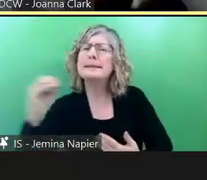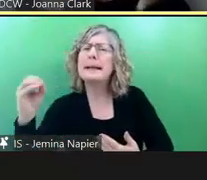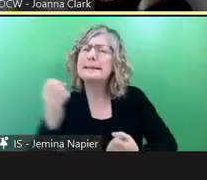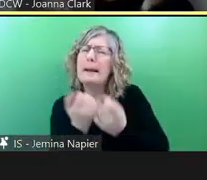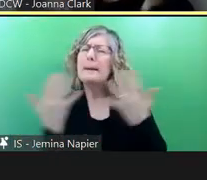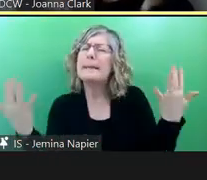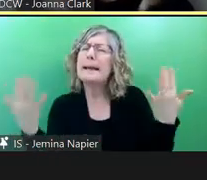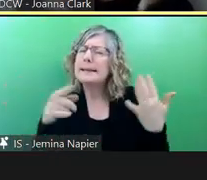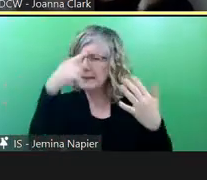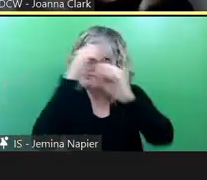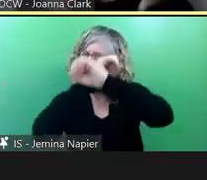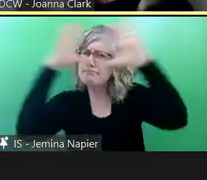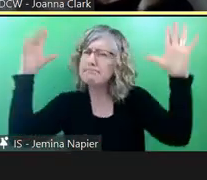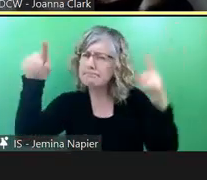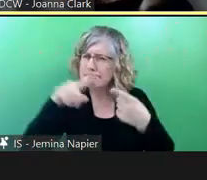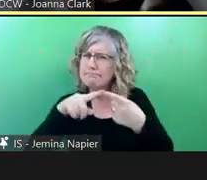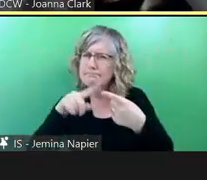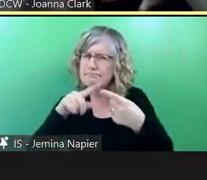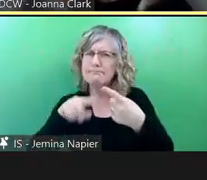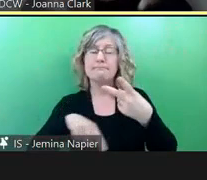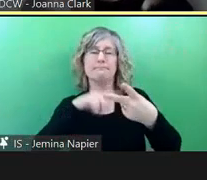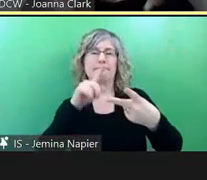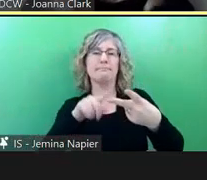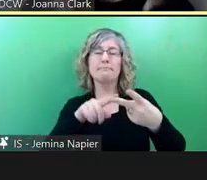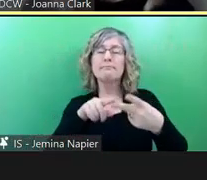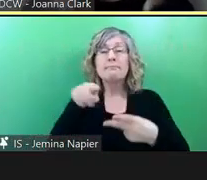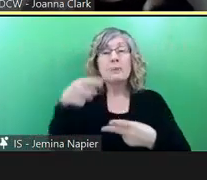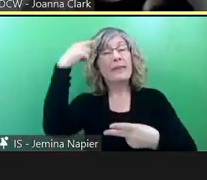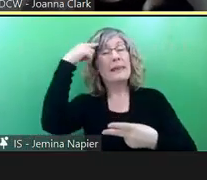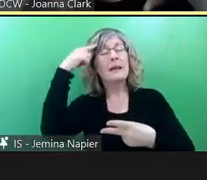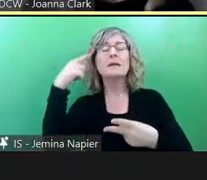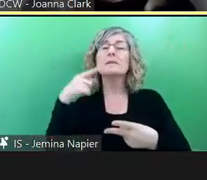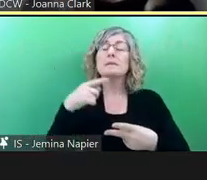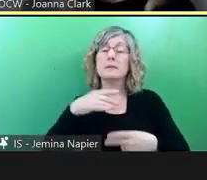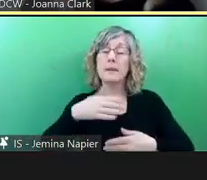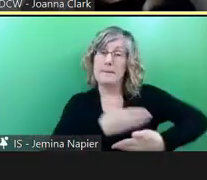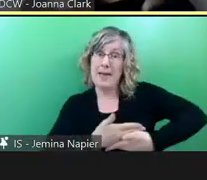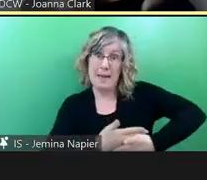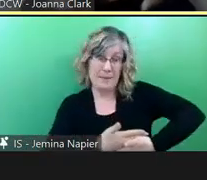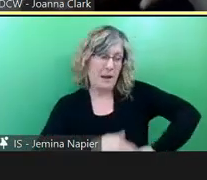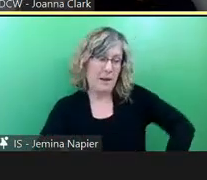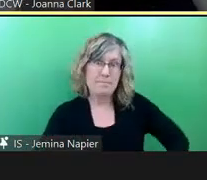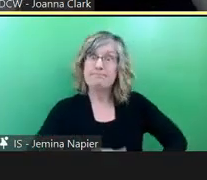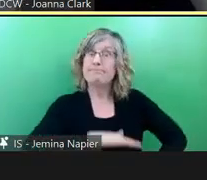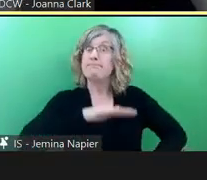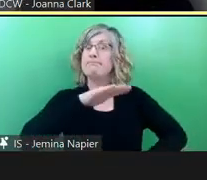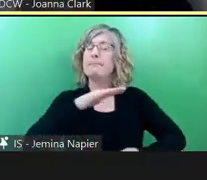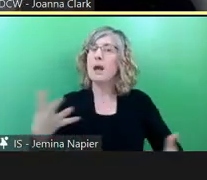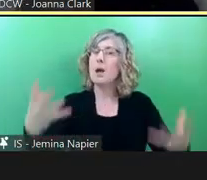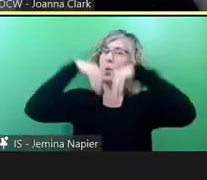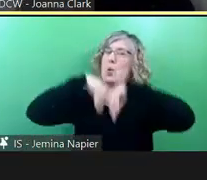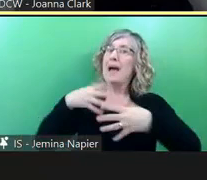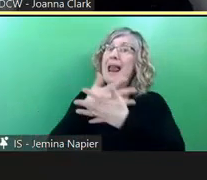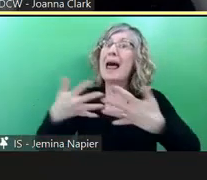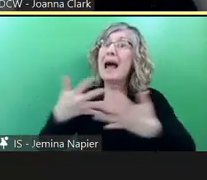which years of a child's life do you think are the most important for developing language? If you can, it will give